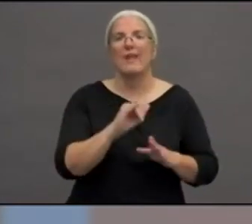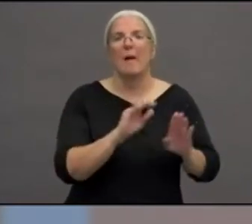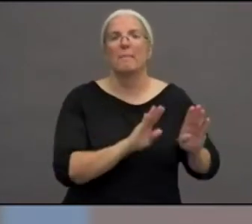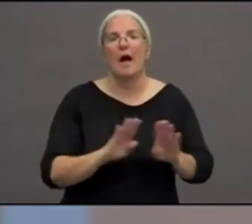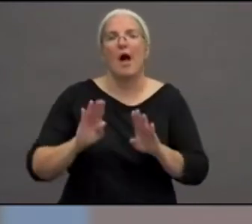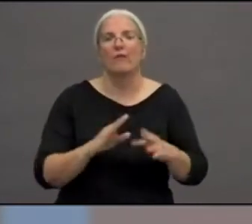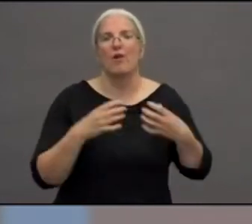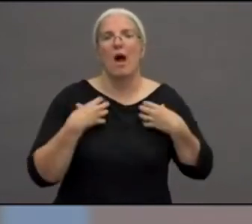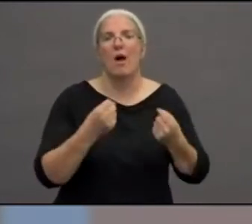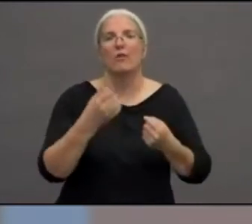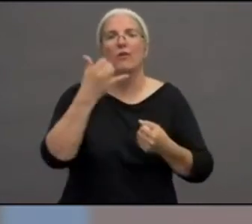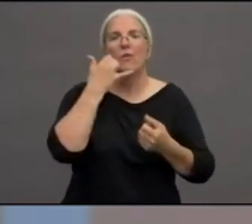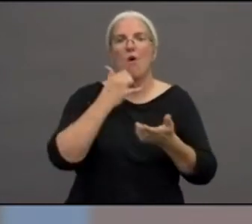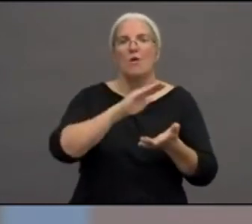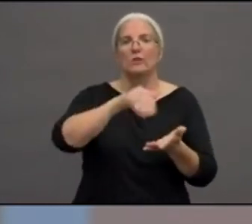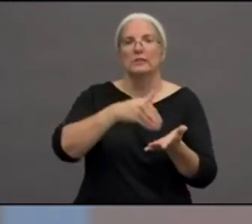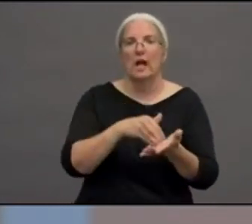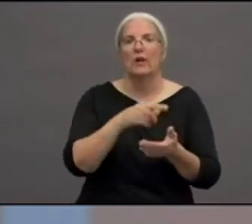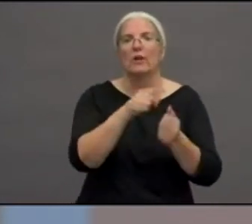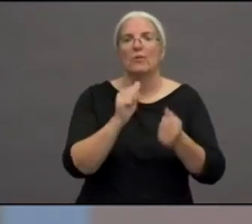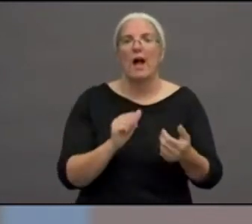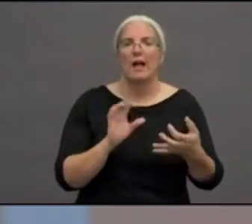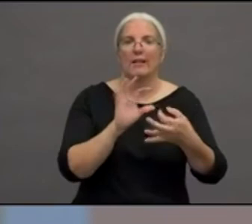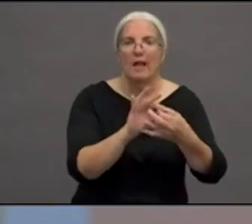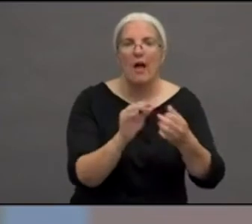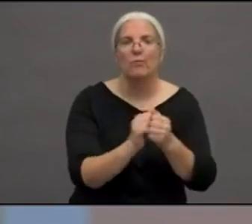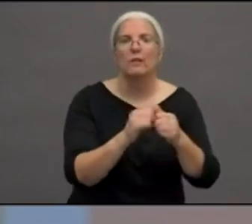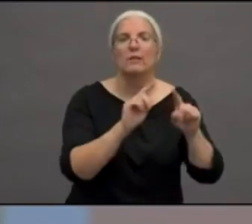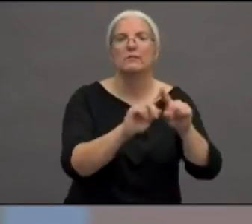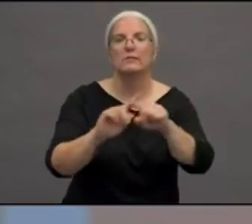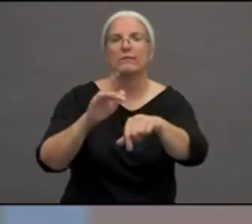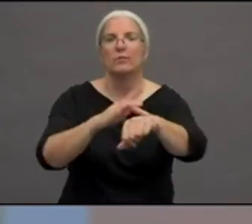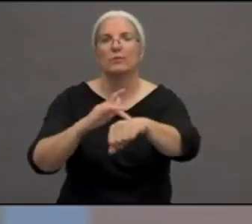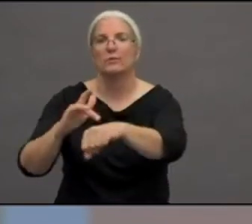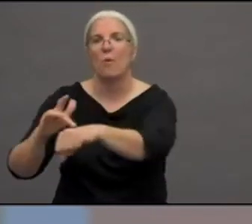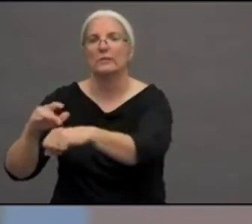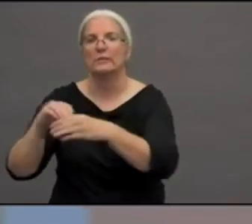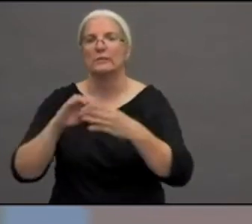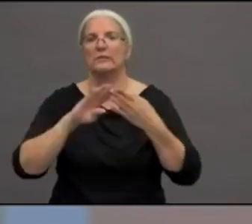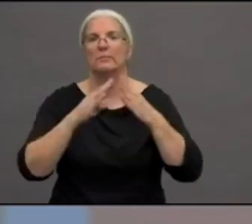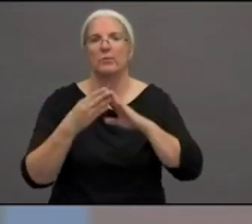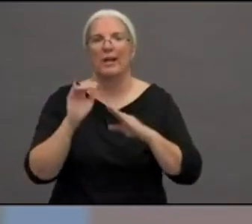able to connect you with resources in our community. And the phone number is